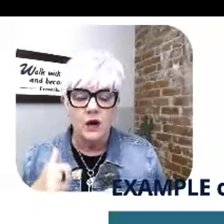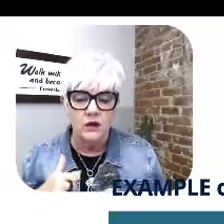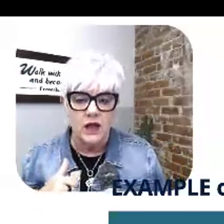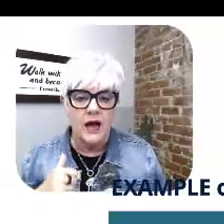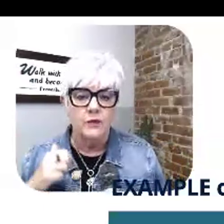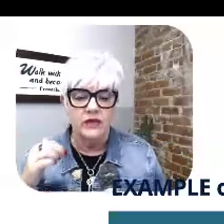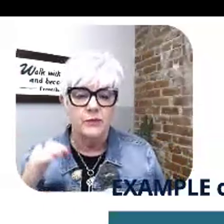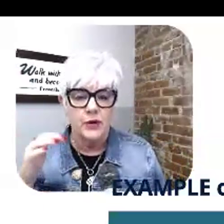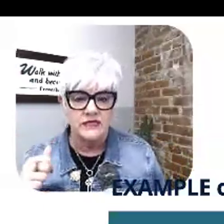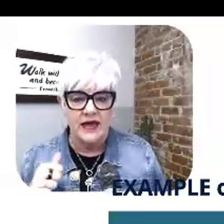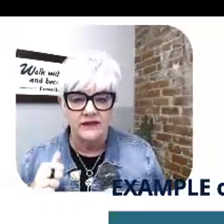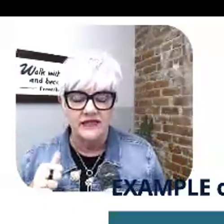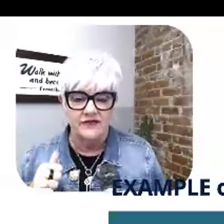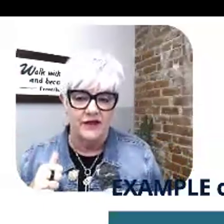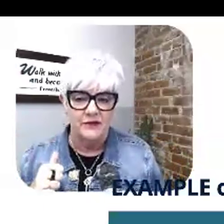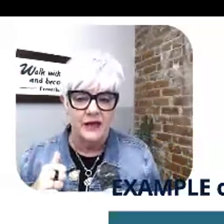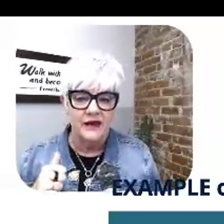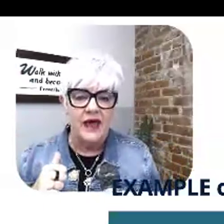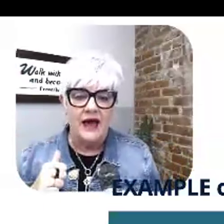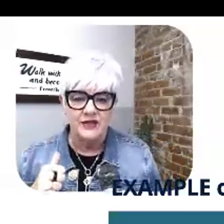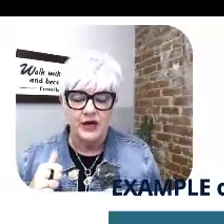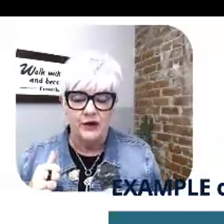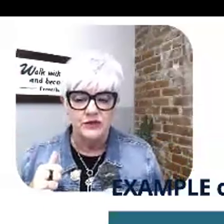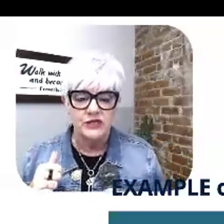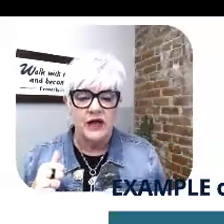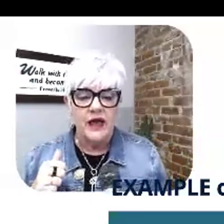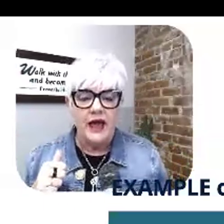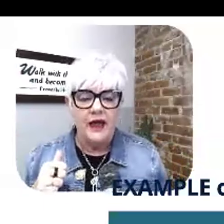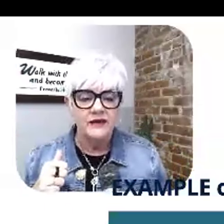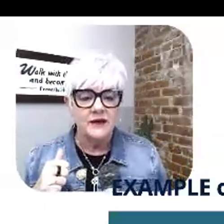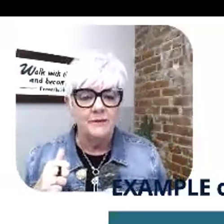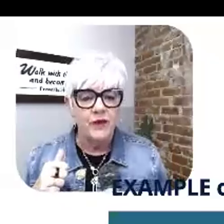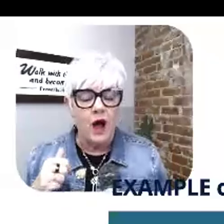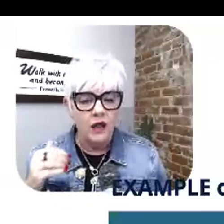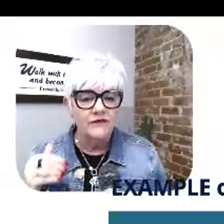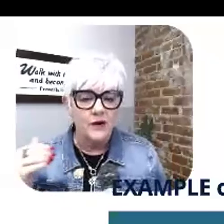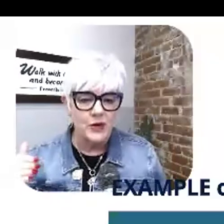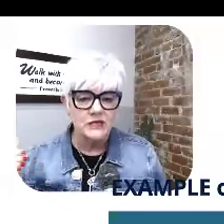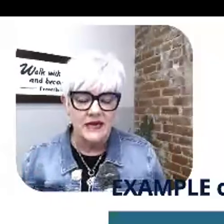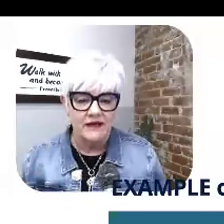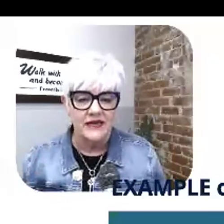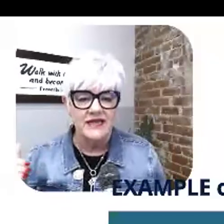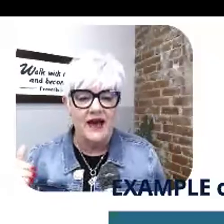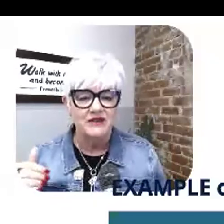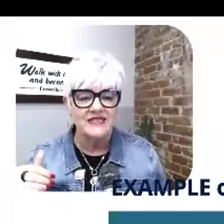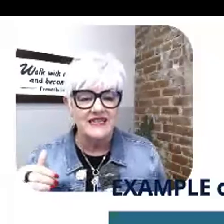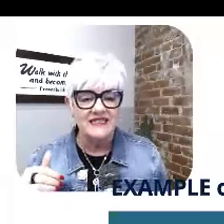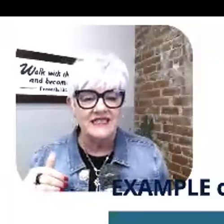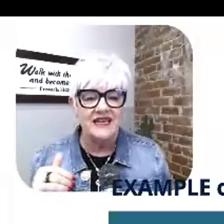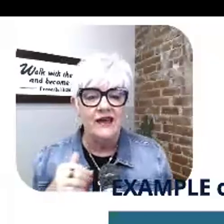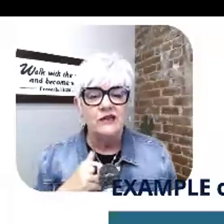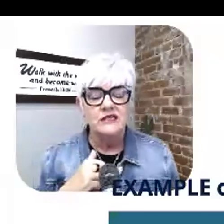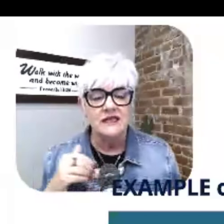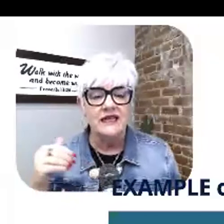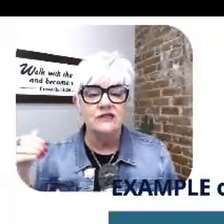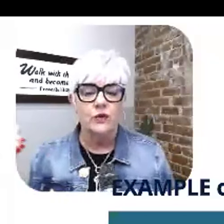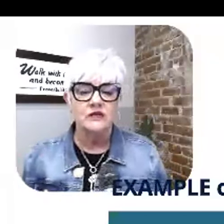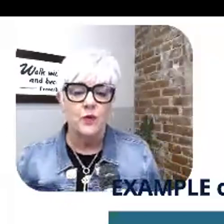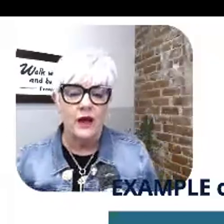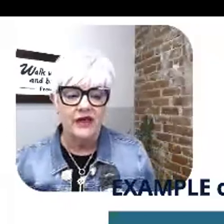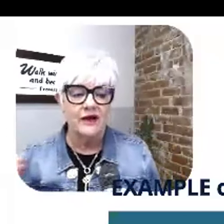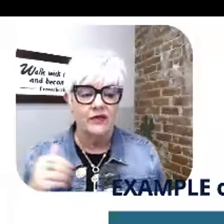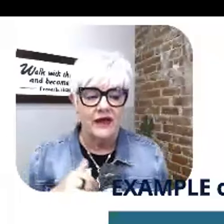work a lot with personality development as a coach, and all of our personalities have a tendency to lean